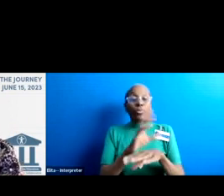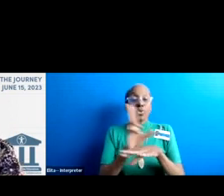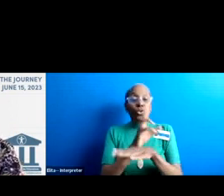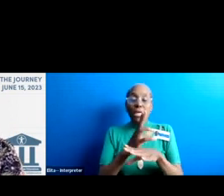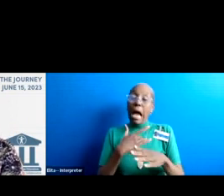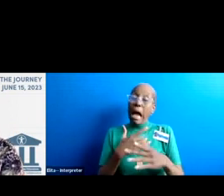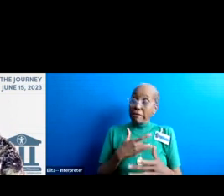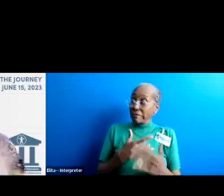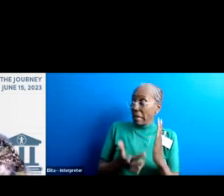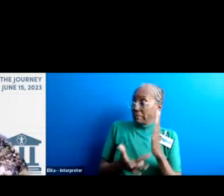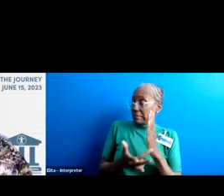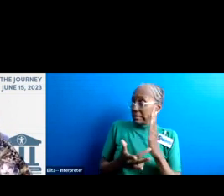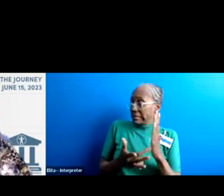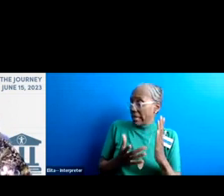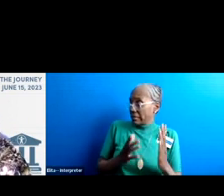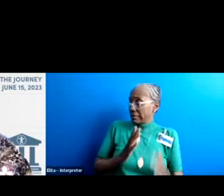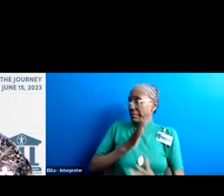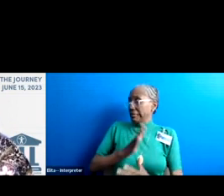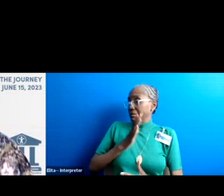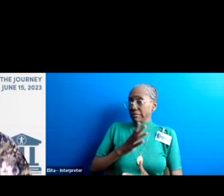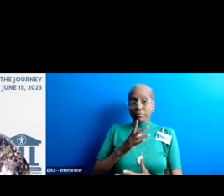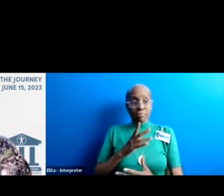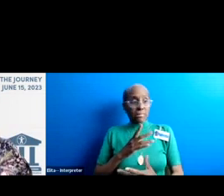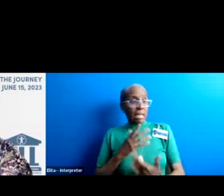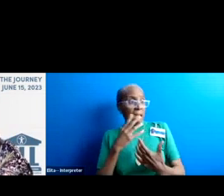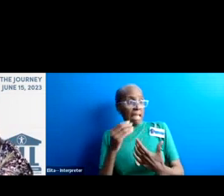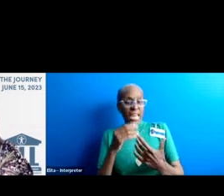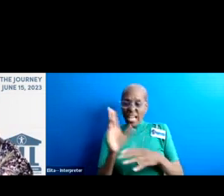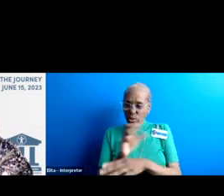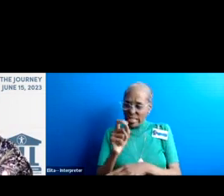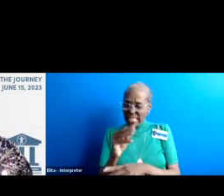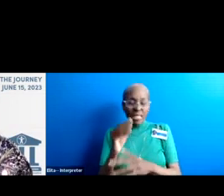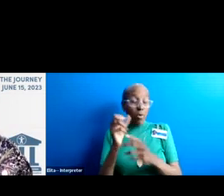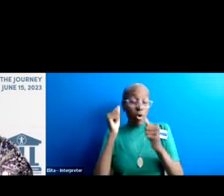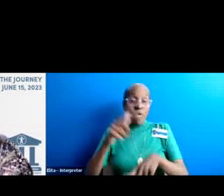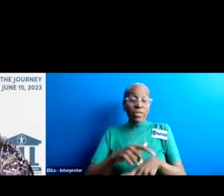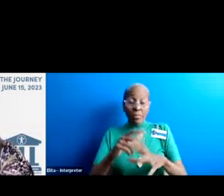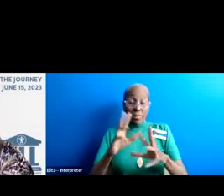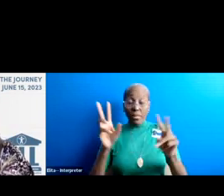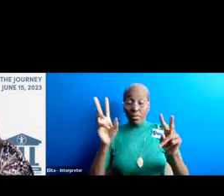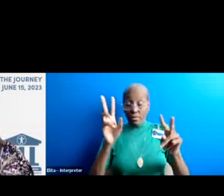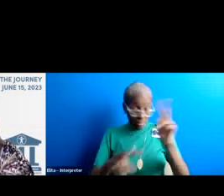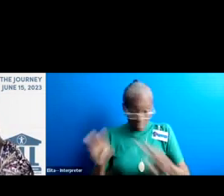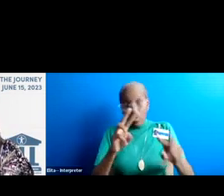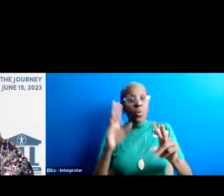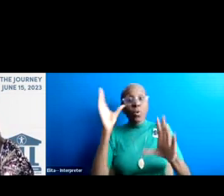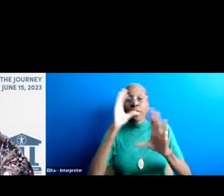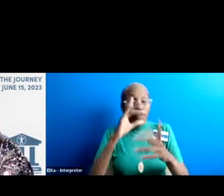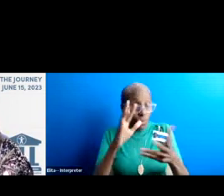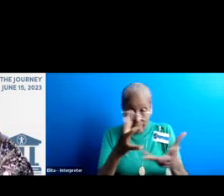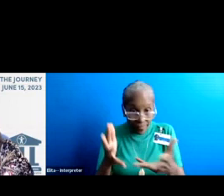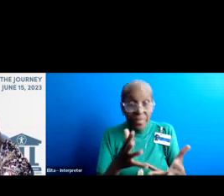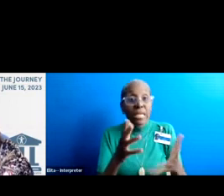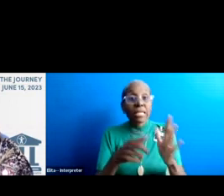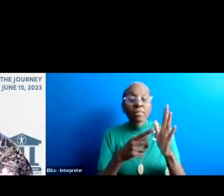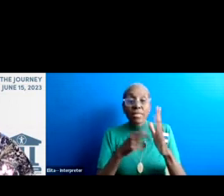tech savvy. I use Steam all the time. It still takes me a minute to go, what am I looking for? A lot of times I would